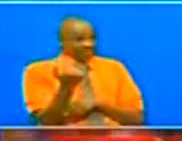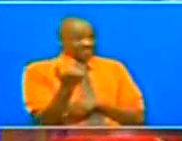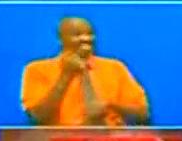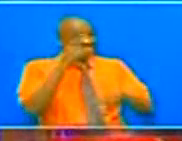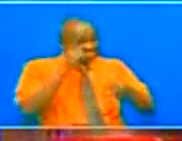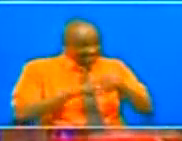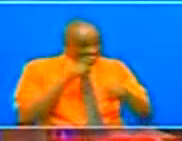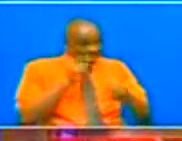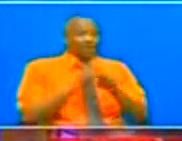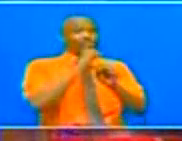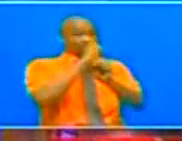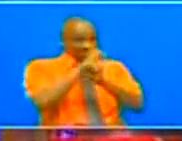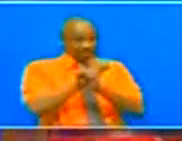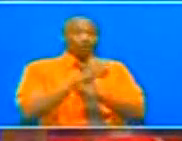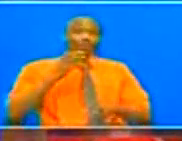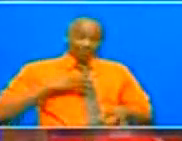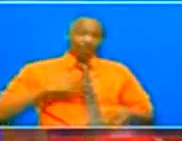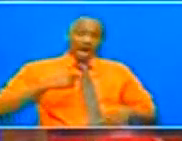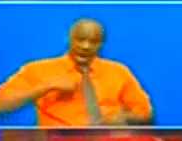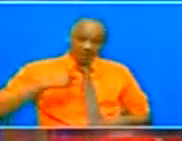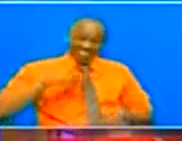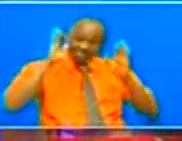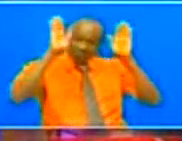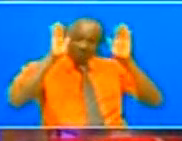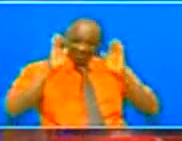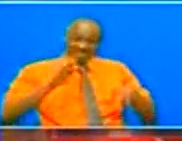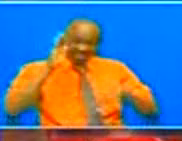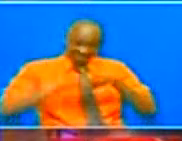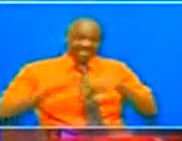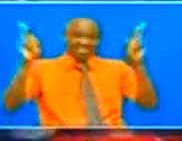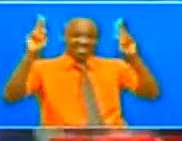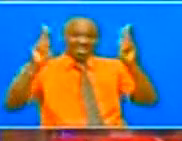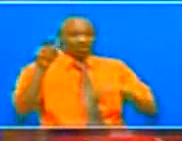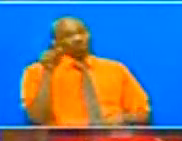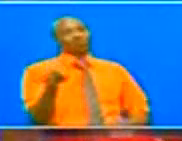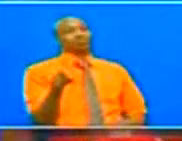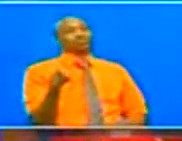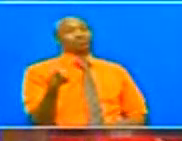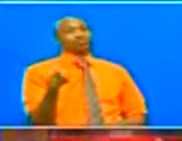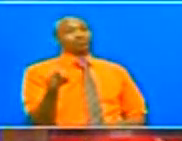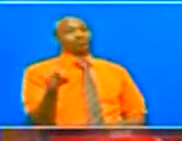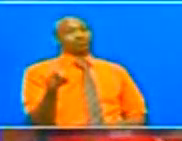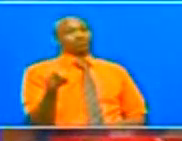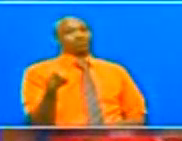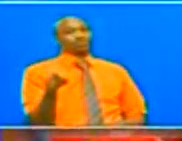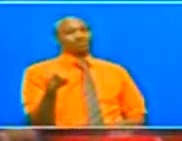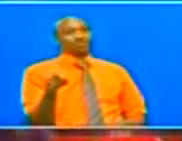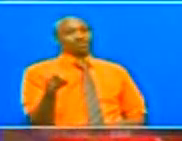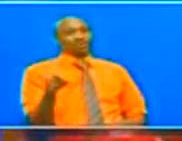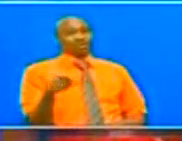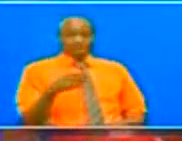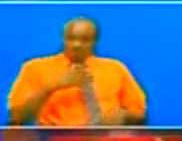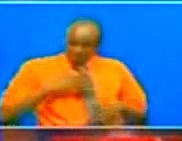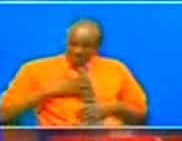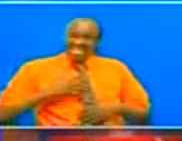safety of our citizens is paramount to our international obligations. And this I've said it on the floor of the House. We have lived with these